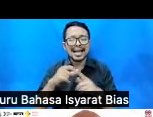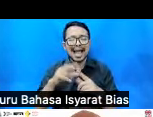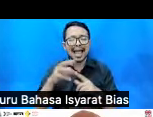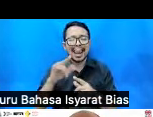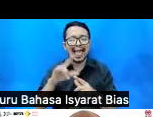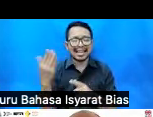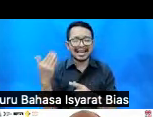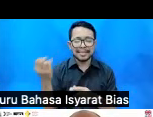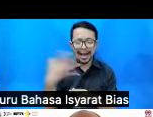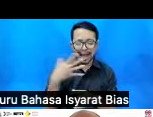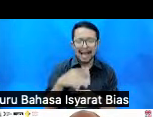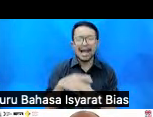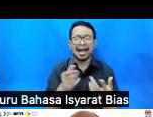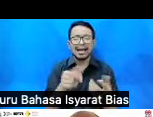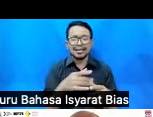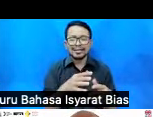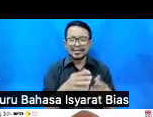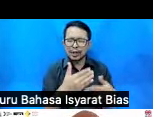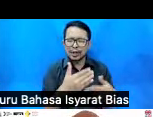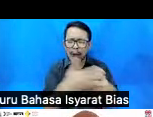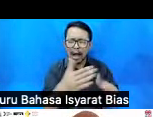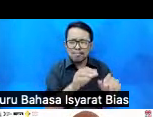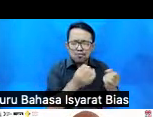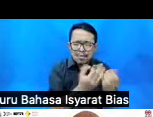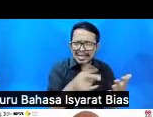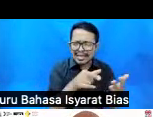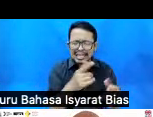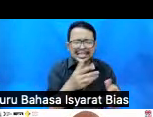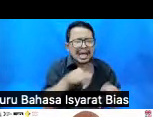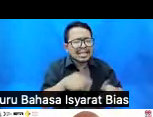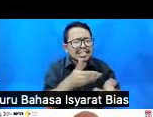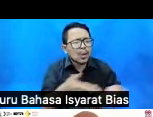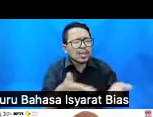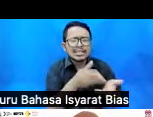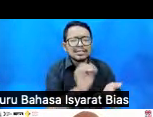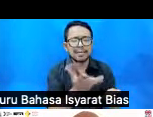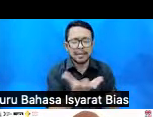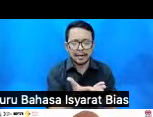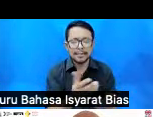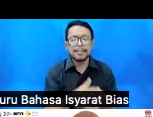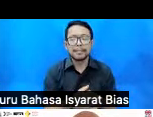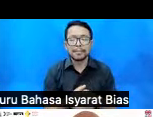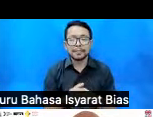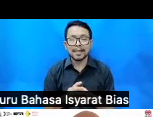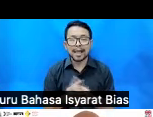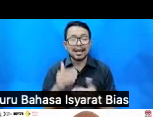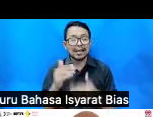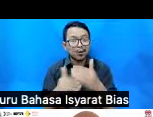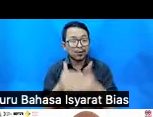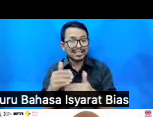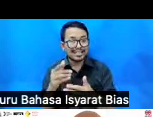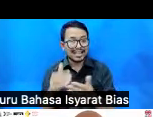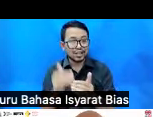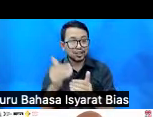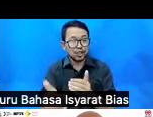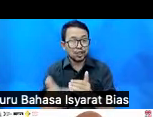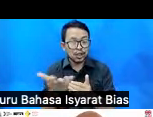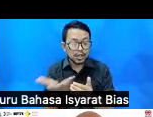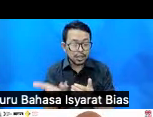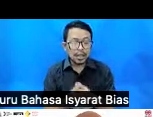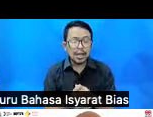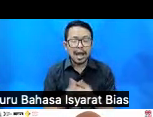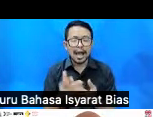which you'll see as part of the film, one of the things we were trying to do in this process was to try out the use of personas so that when